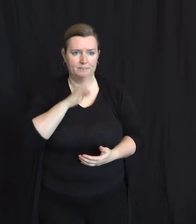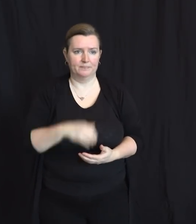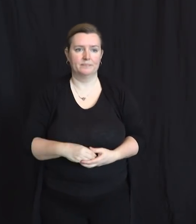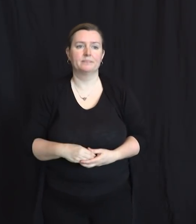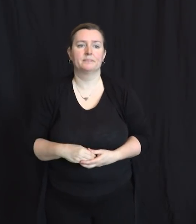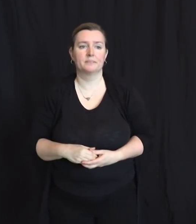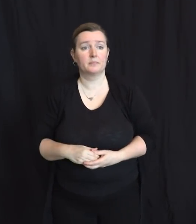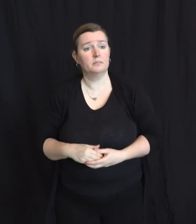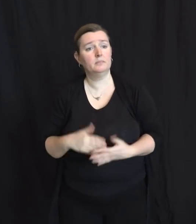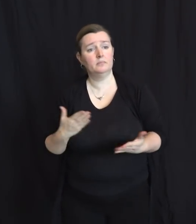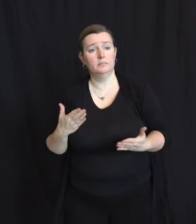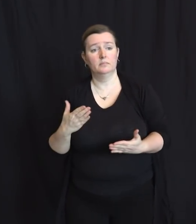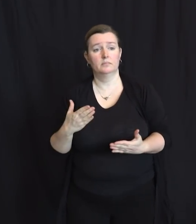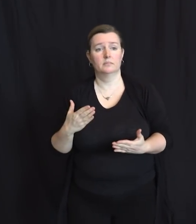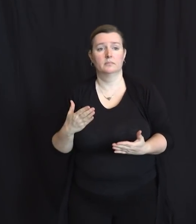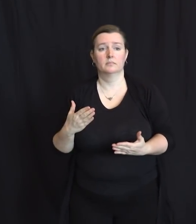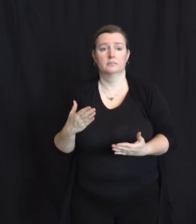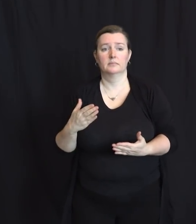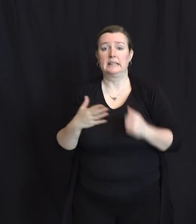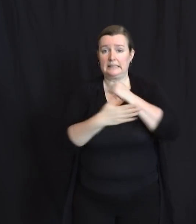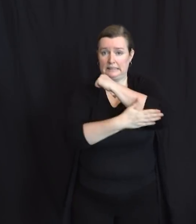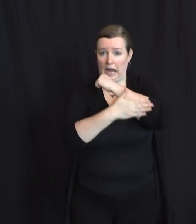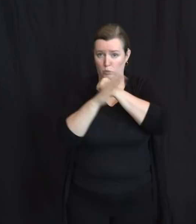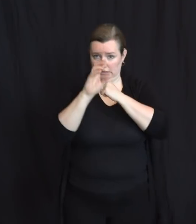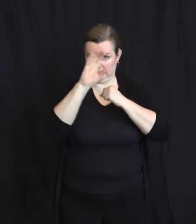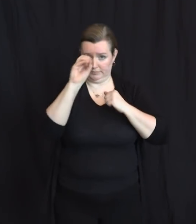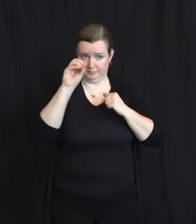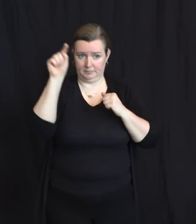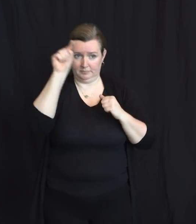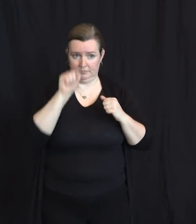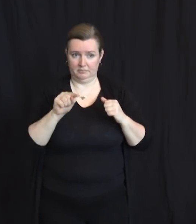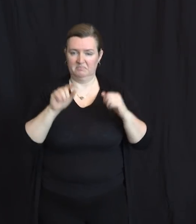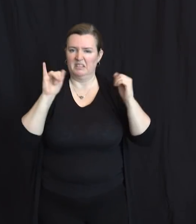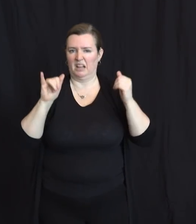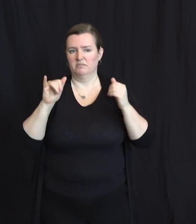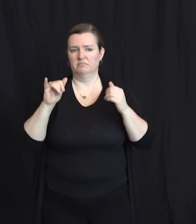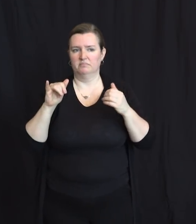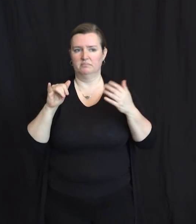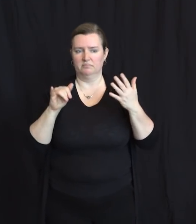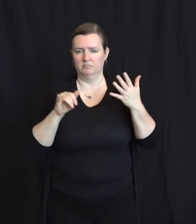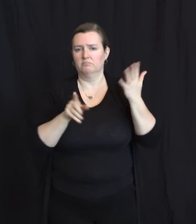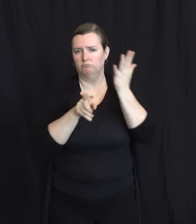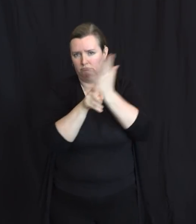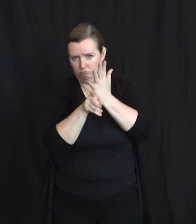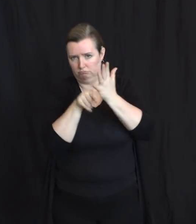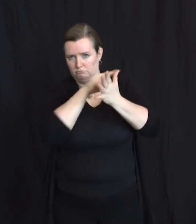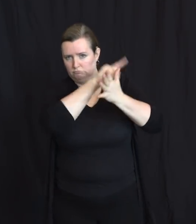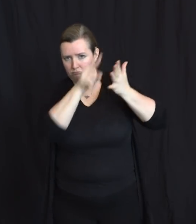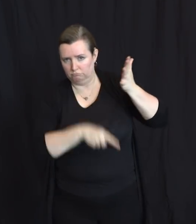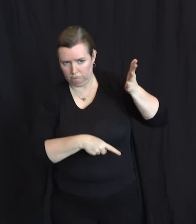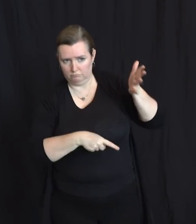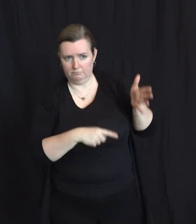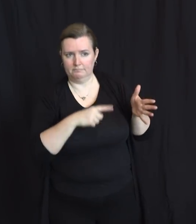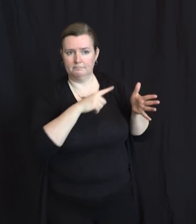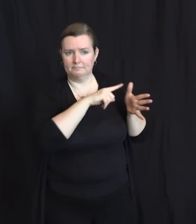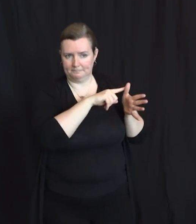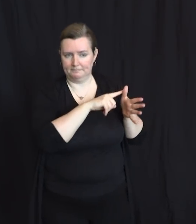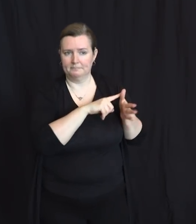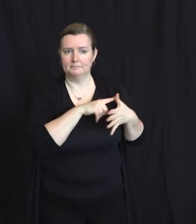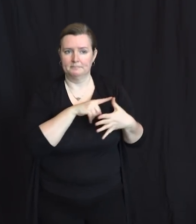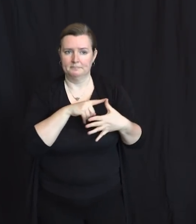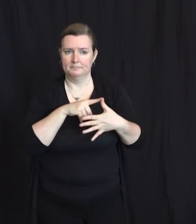Counties, just briefly, the same 6 counties continue to be the leading locations